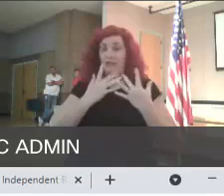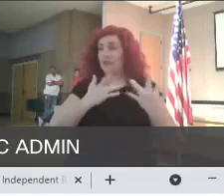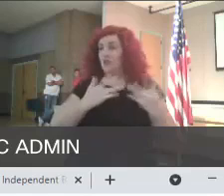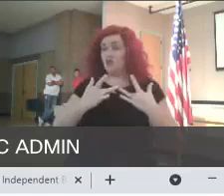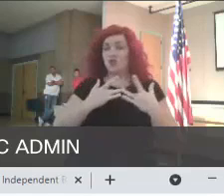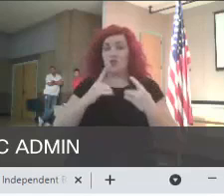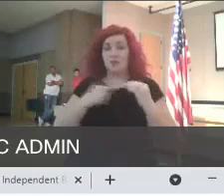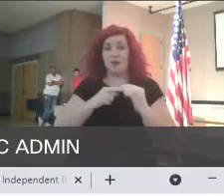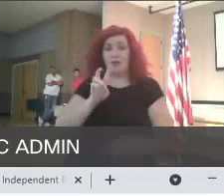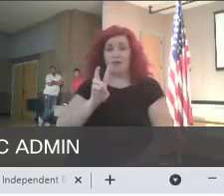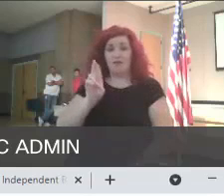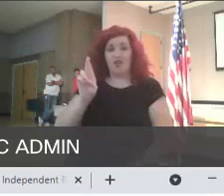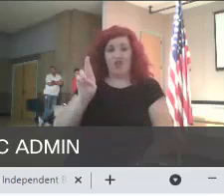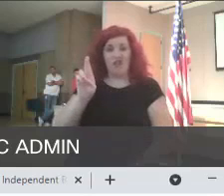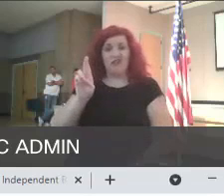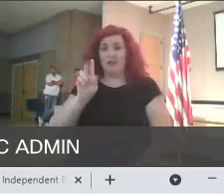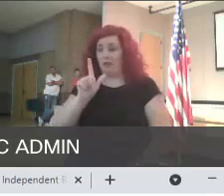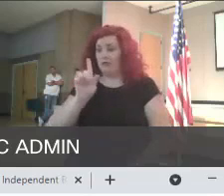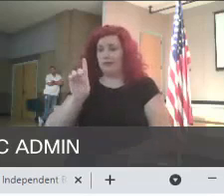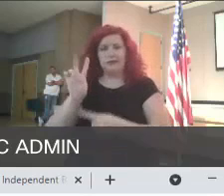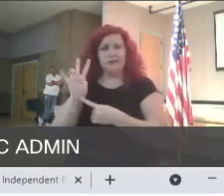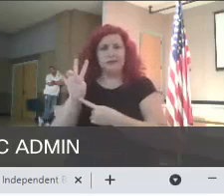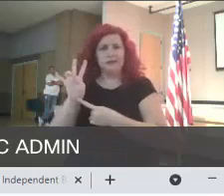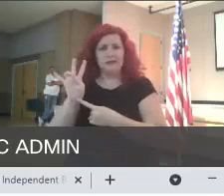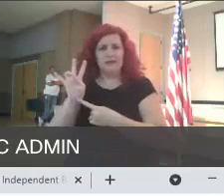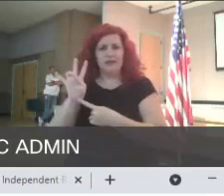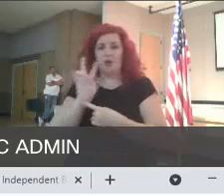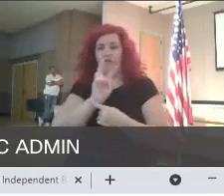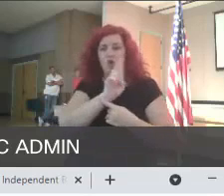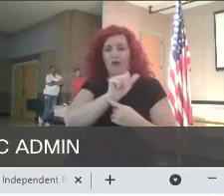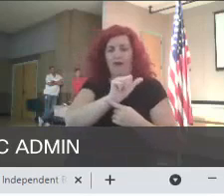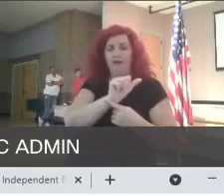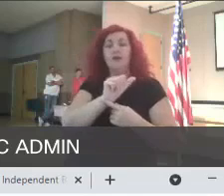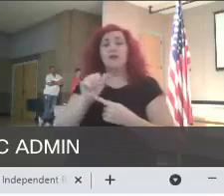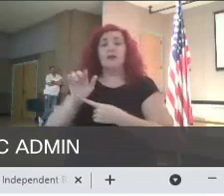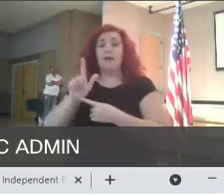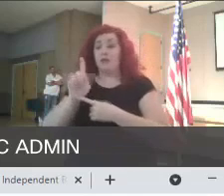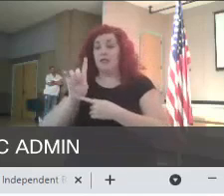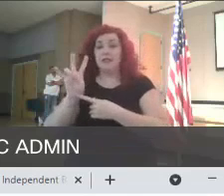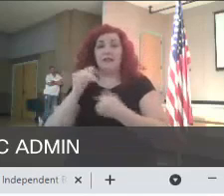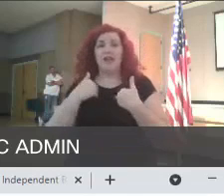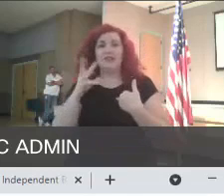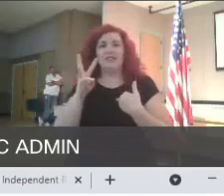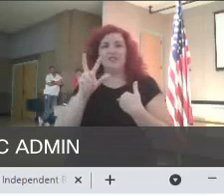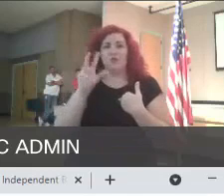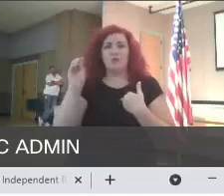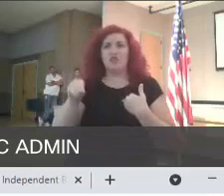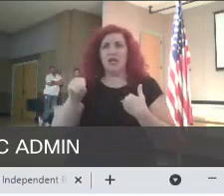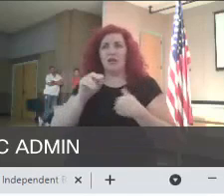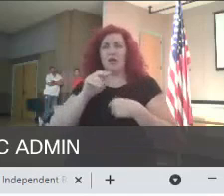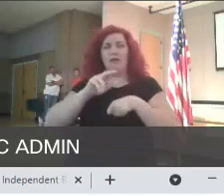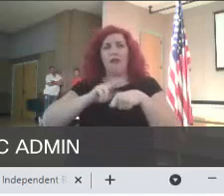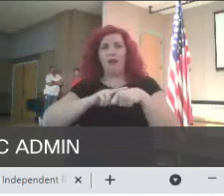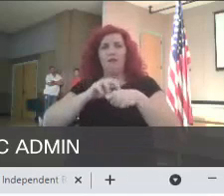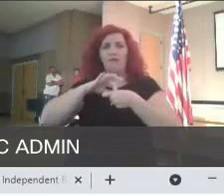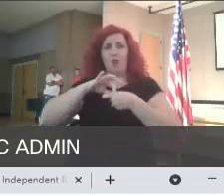VRA. LD7 currently has a 63% Native American voting age population, and some